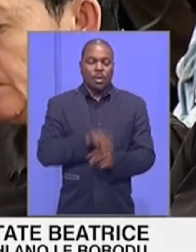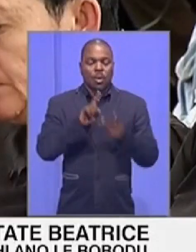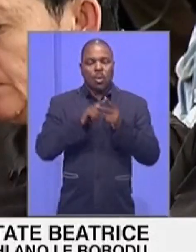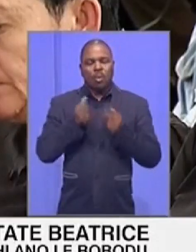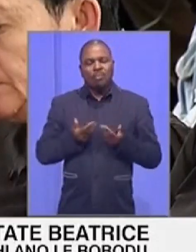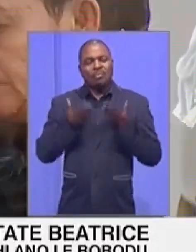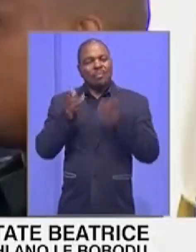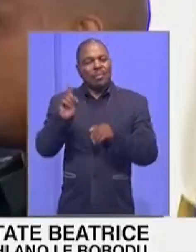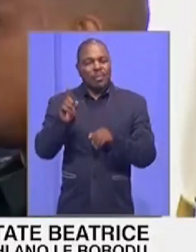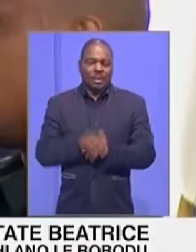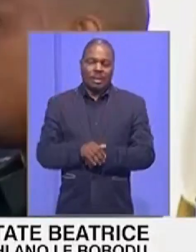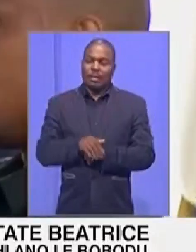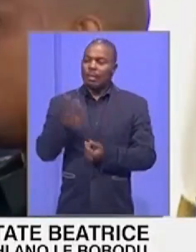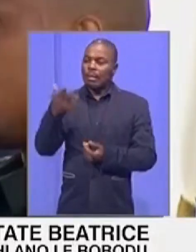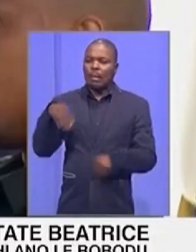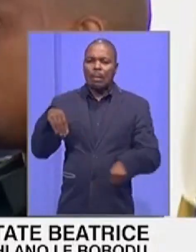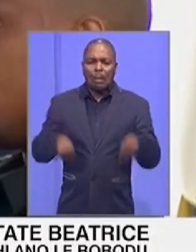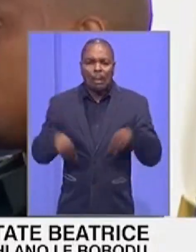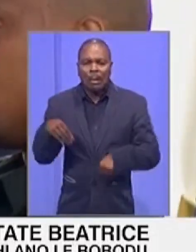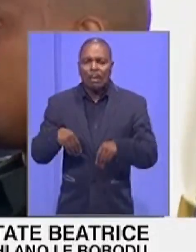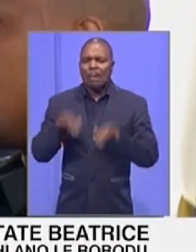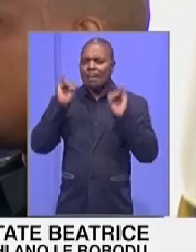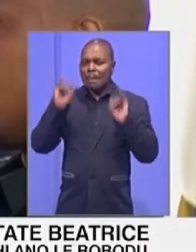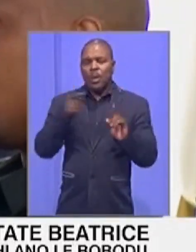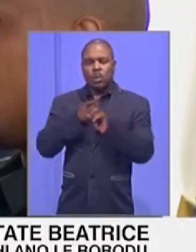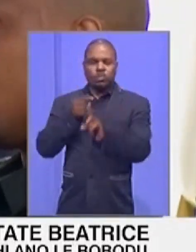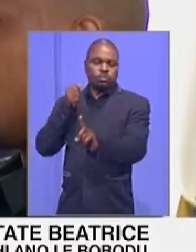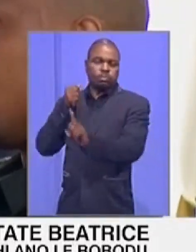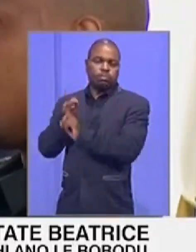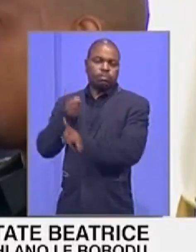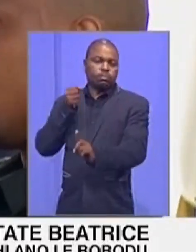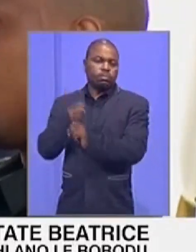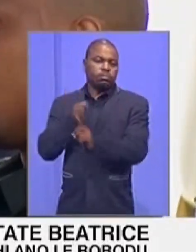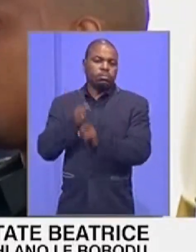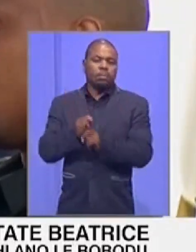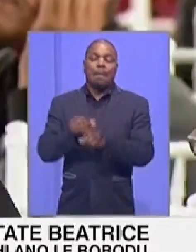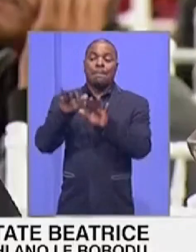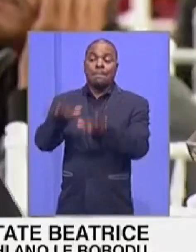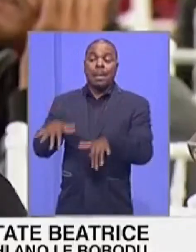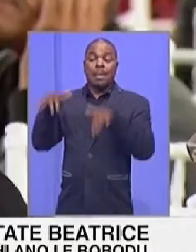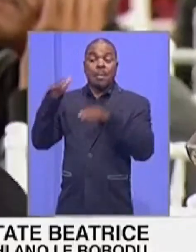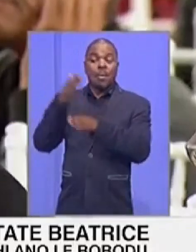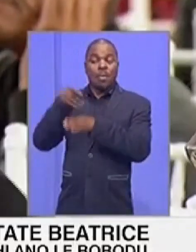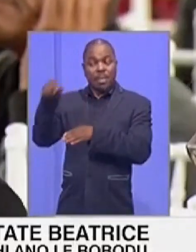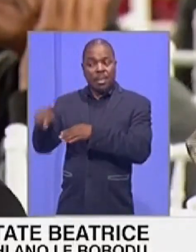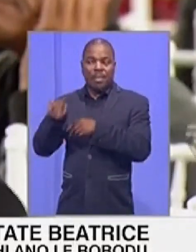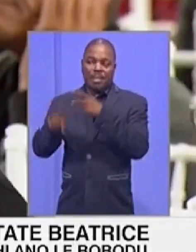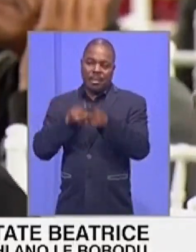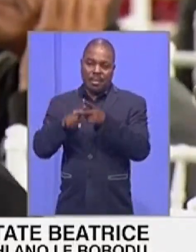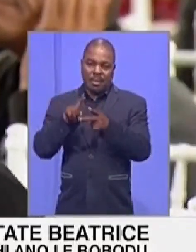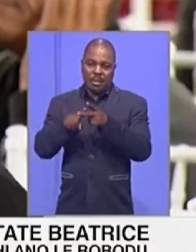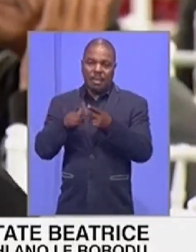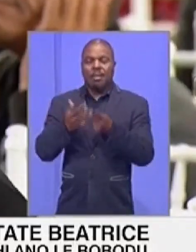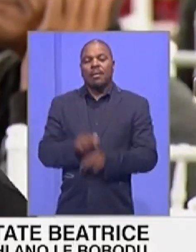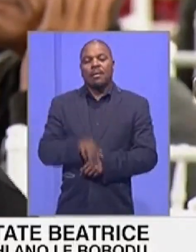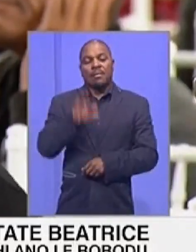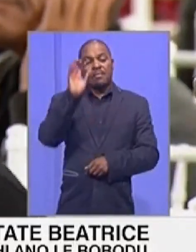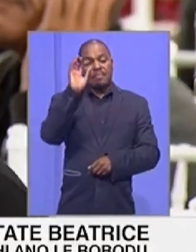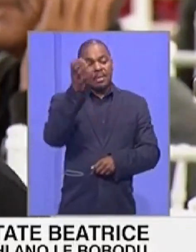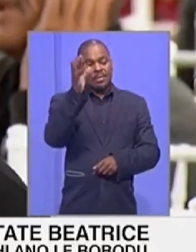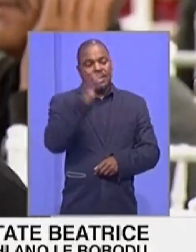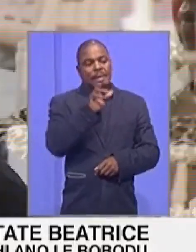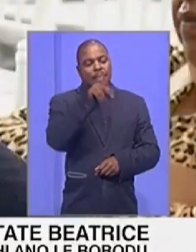hae kgahlano le tse sa lokang le bobodu. O sebeditse e le setho sa parlamente ya eba setho sa lekgotla la phethahatso la Free